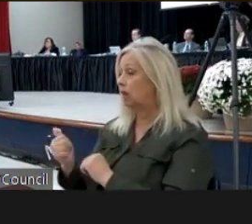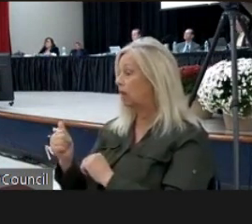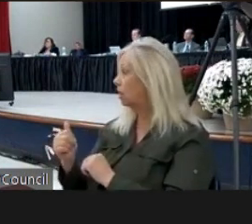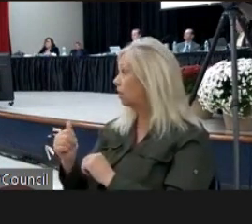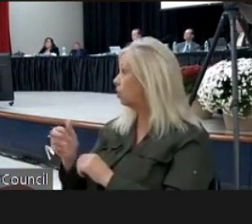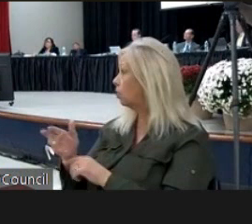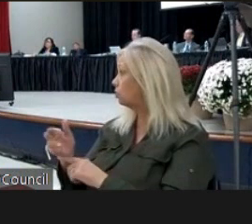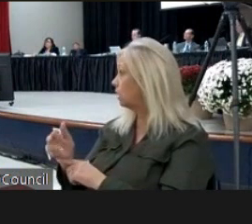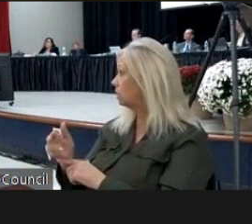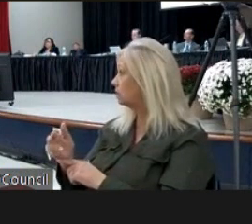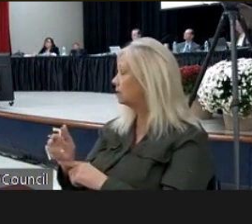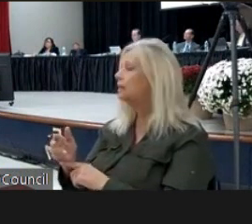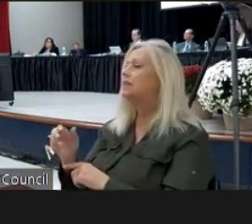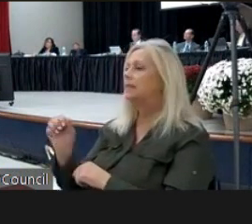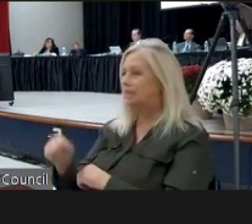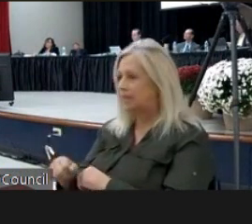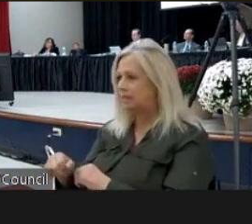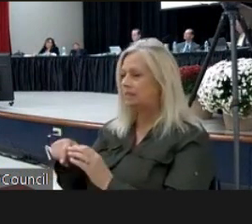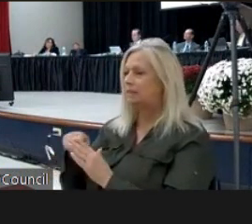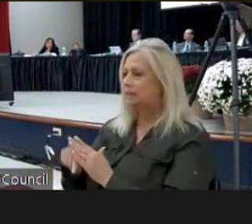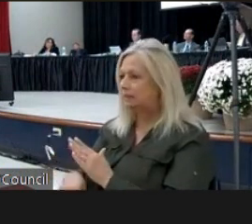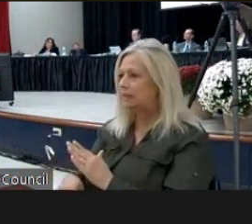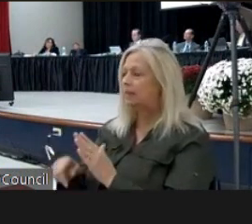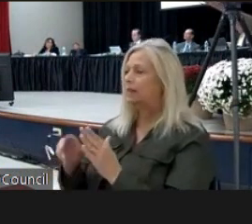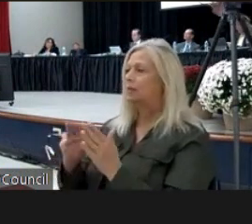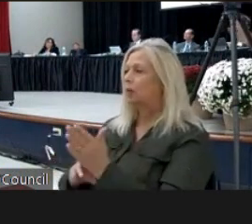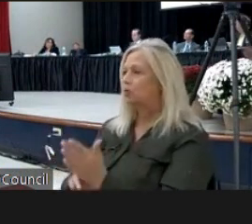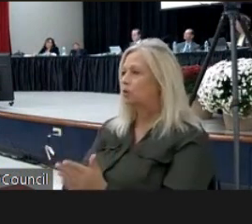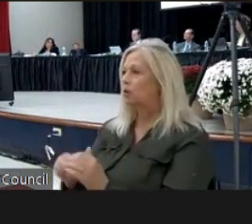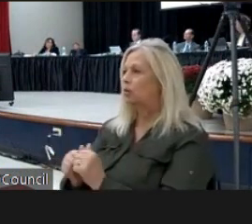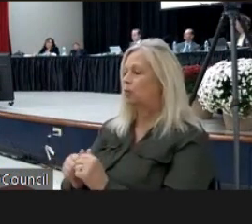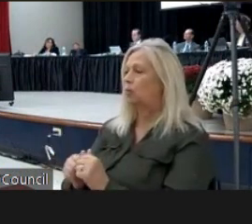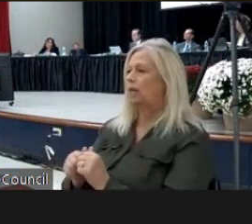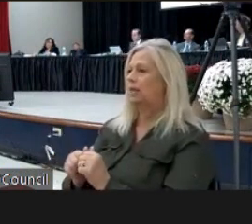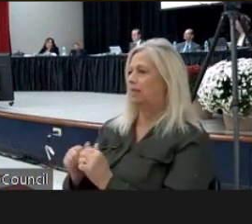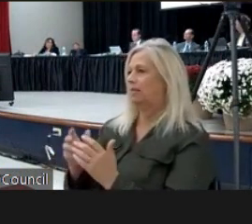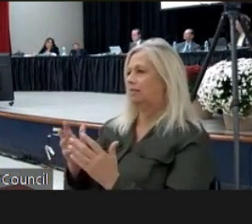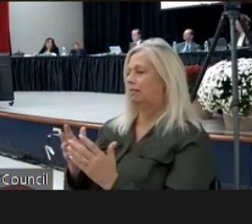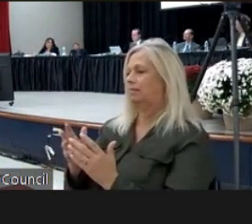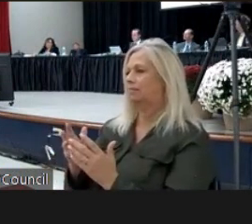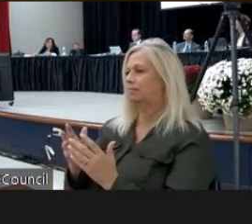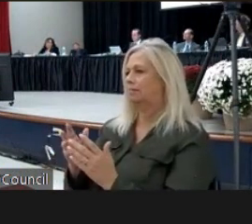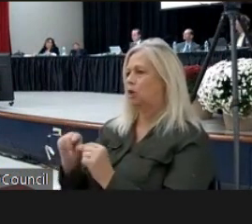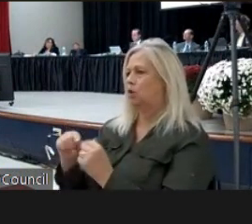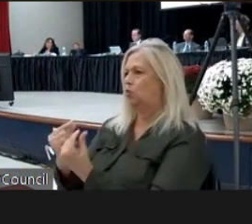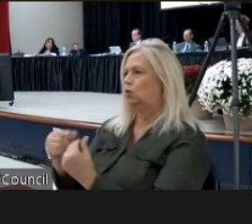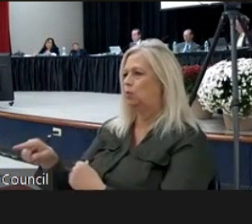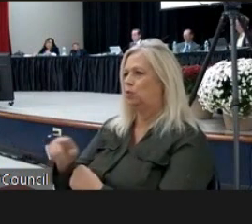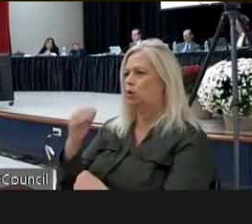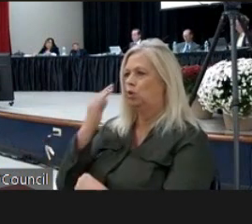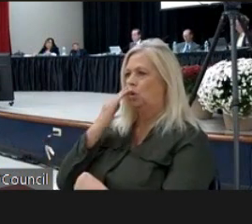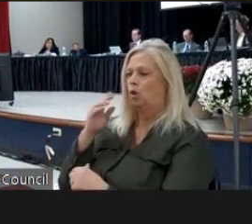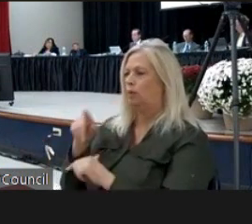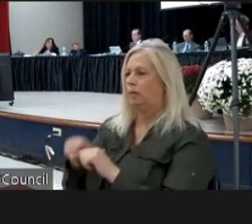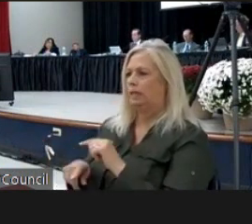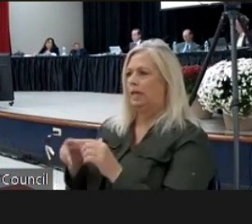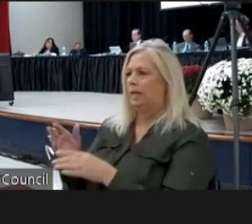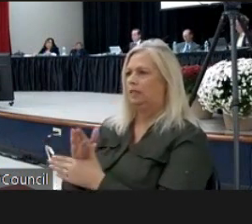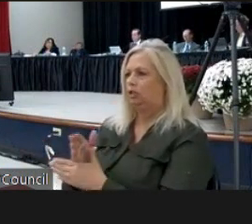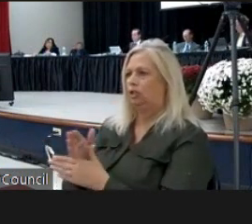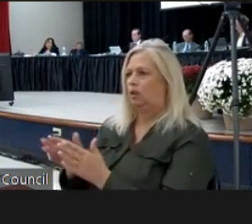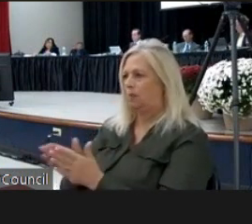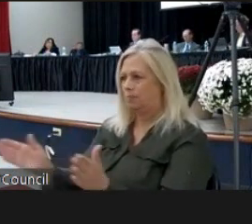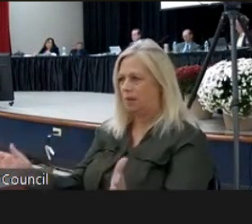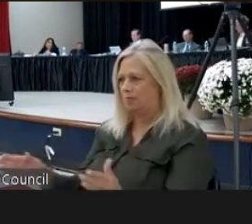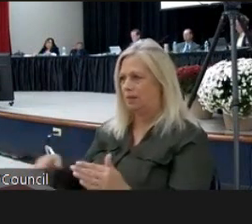We're in detailed conversations with a group that you all know, but we're not at liberty to share that right now publicly. But I think by the next time we come back, we'll be able